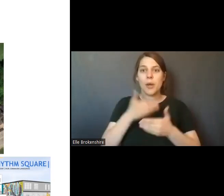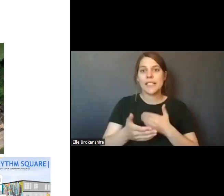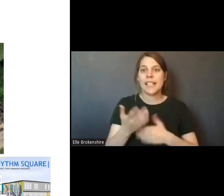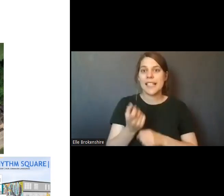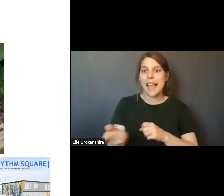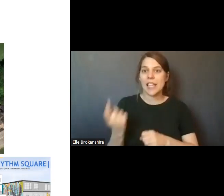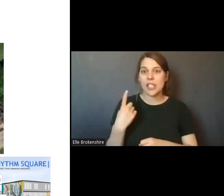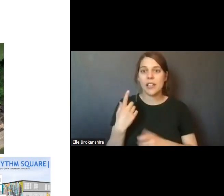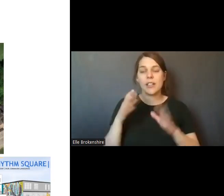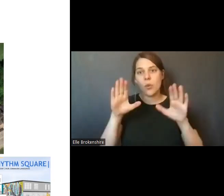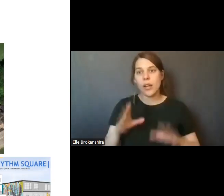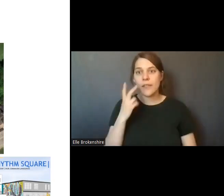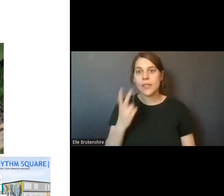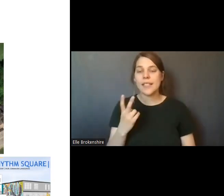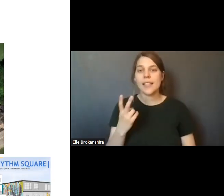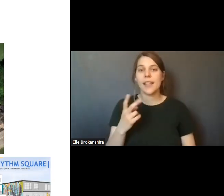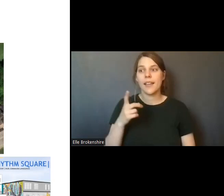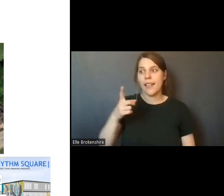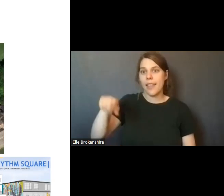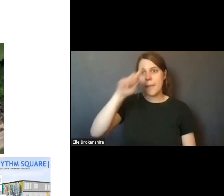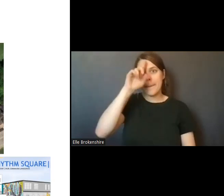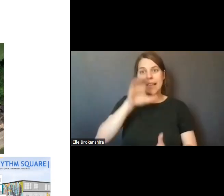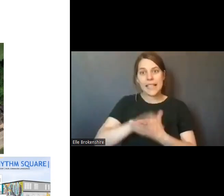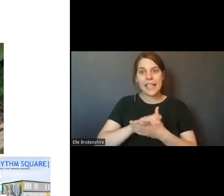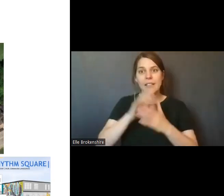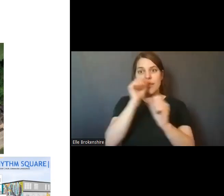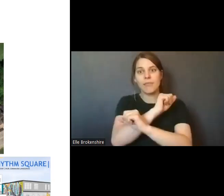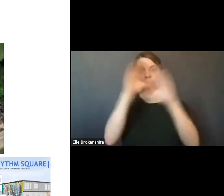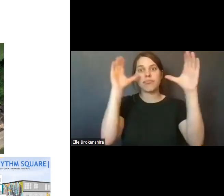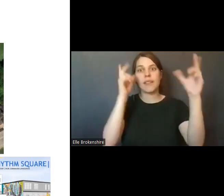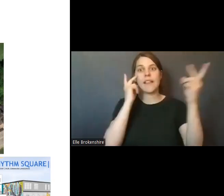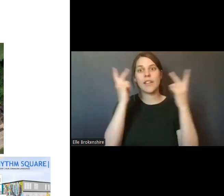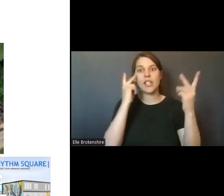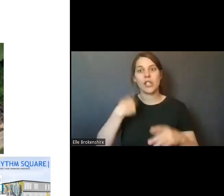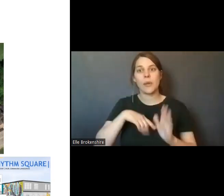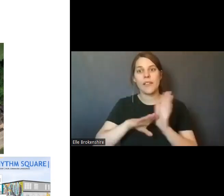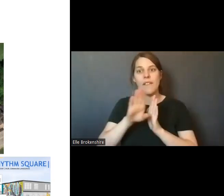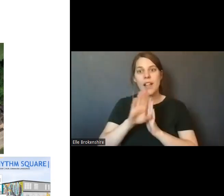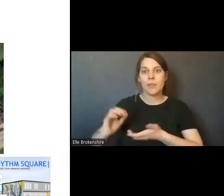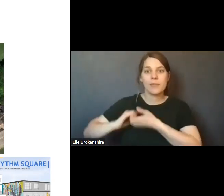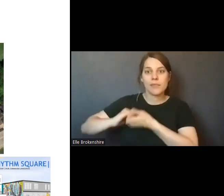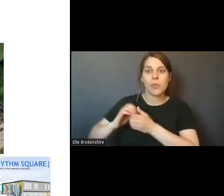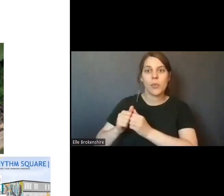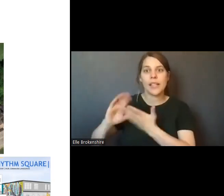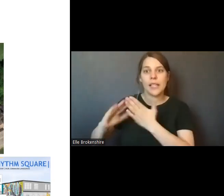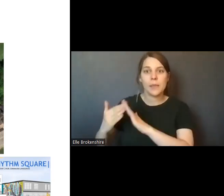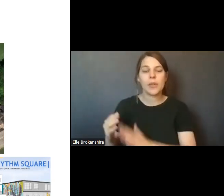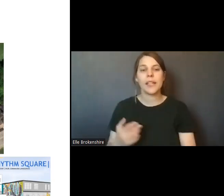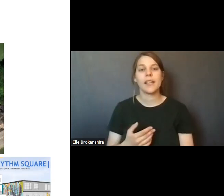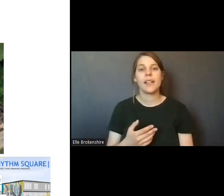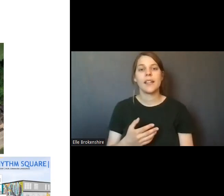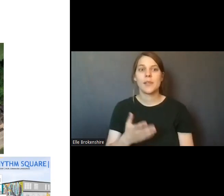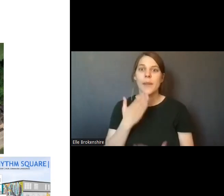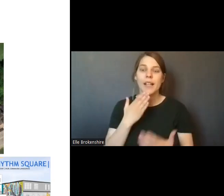really wonderful to see them, believe in the vision that, we've developed alongside the community. So thanks